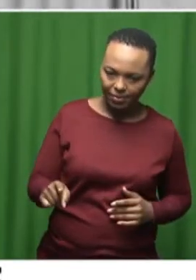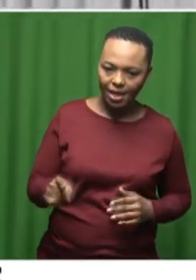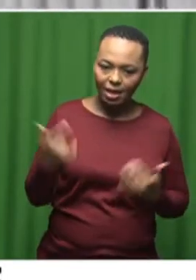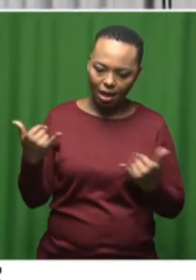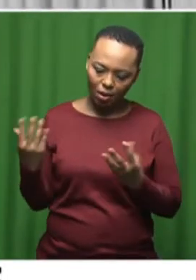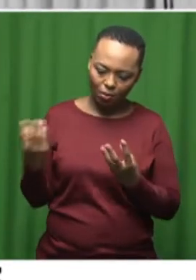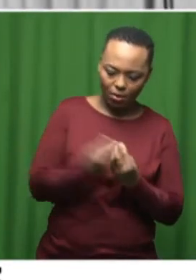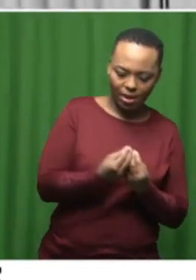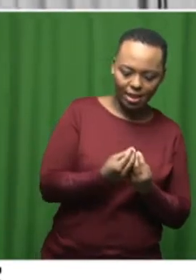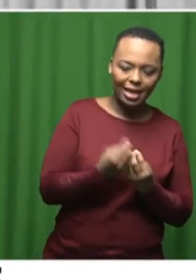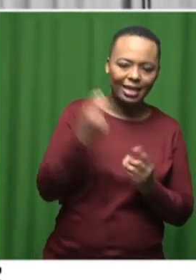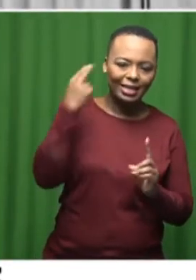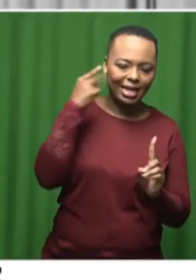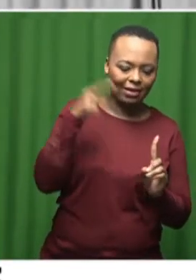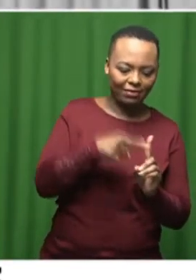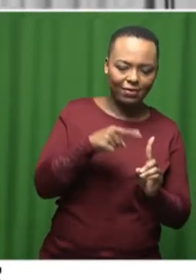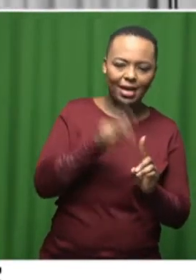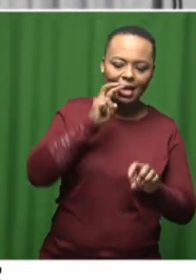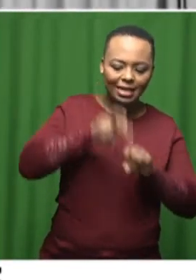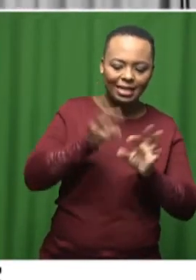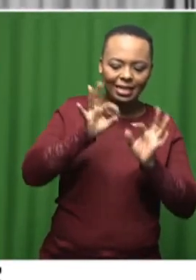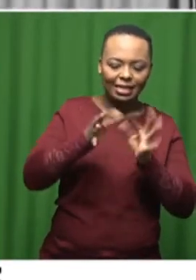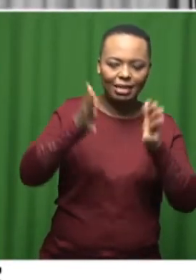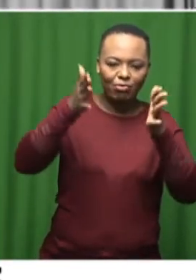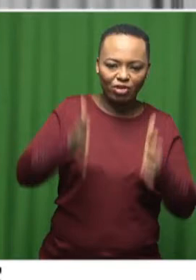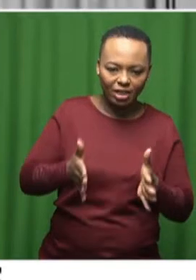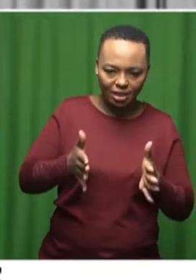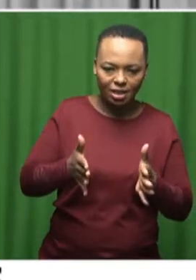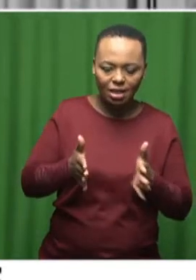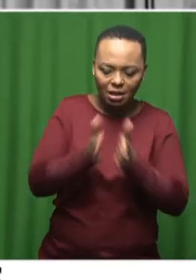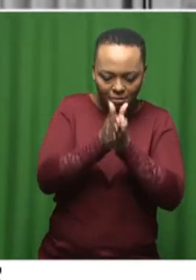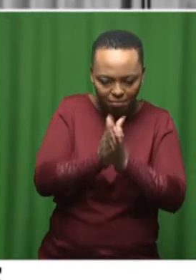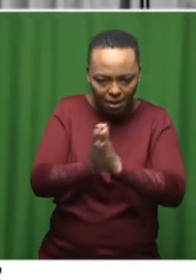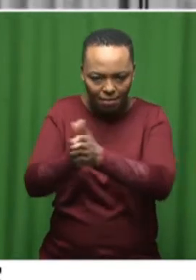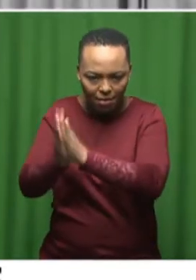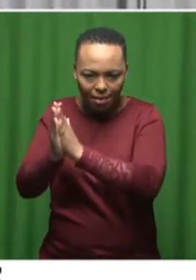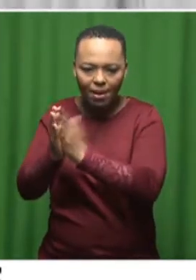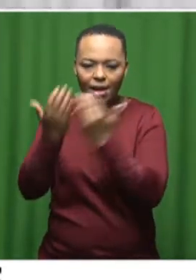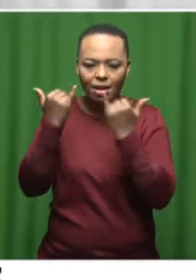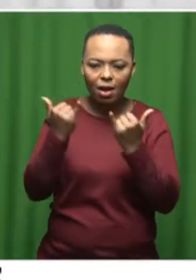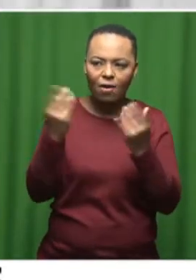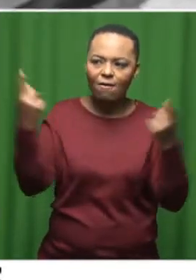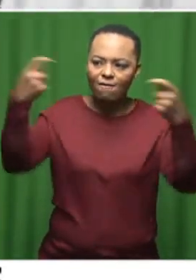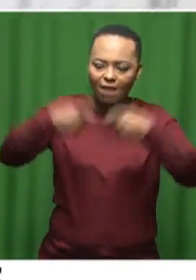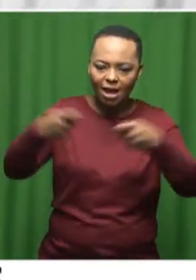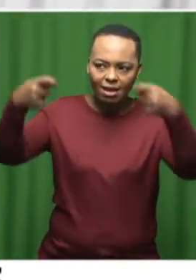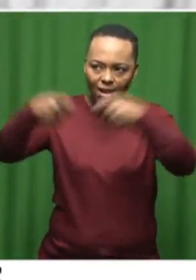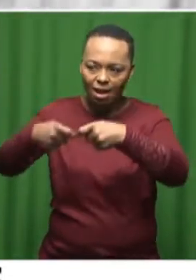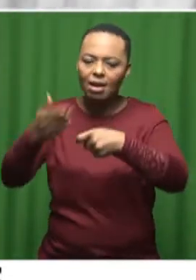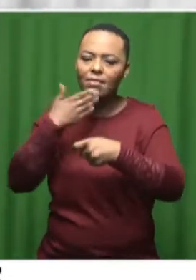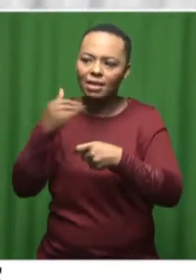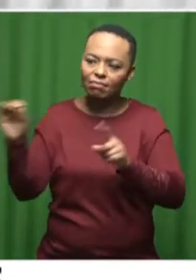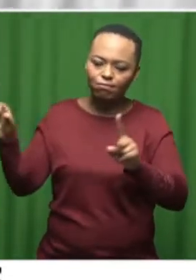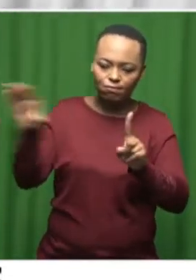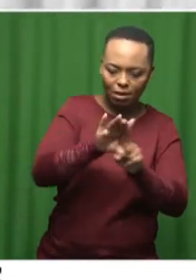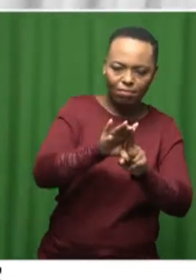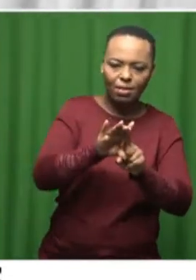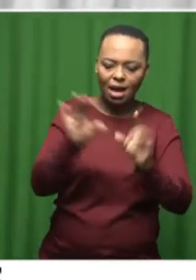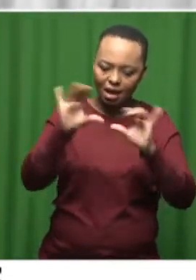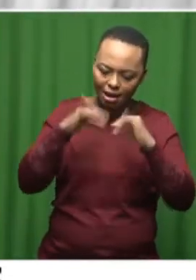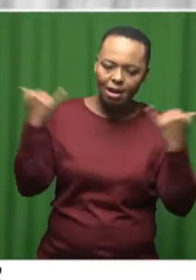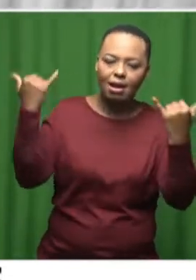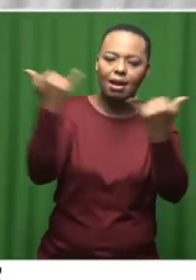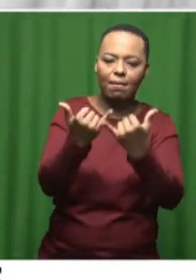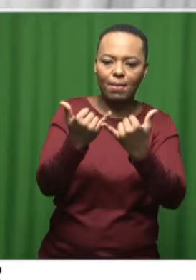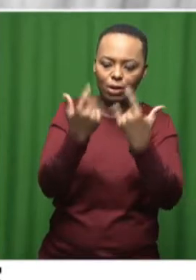He needs an interpreter. So we are pleading to funders to fund this particular company